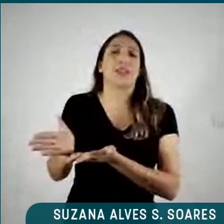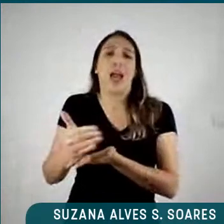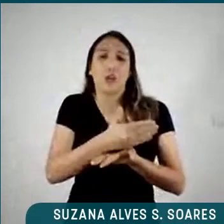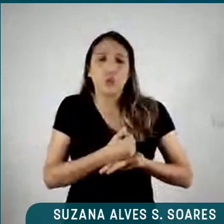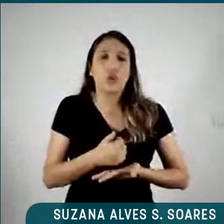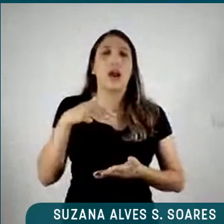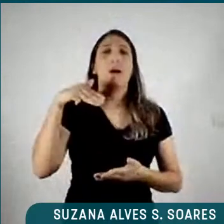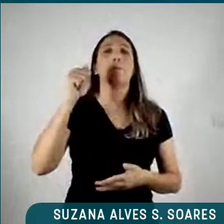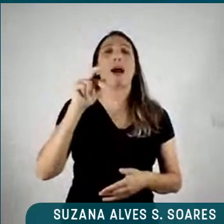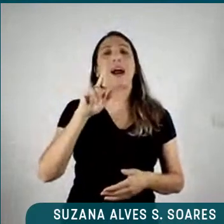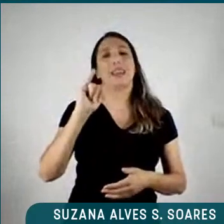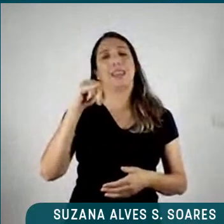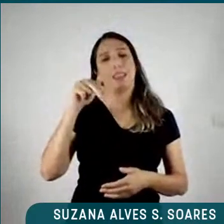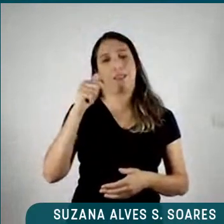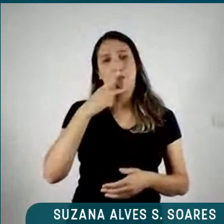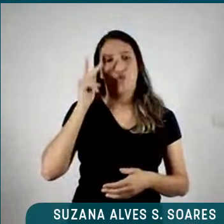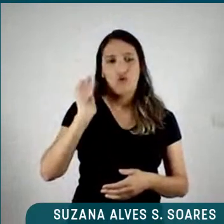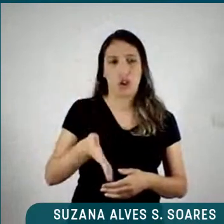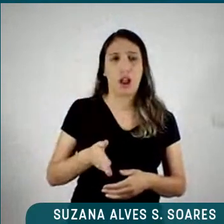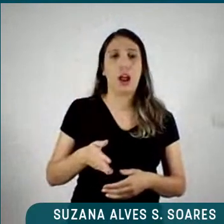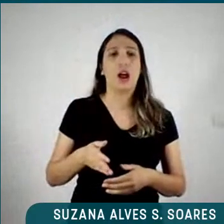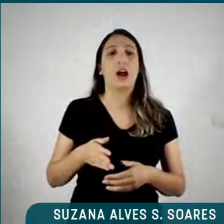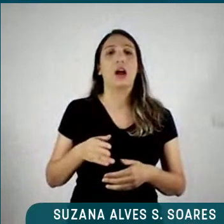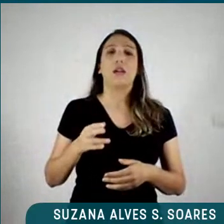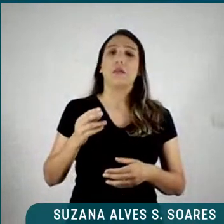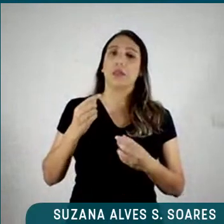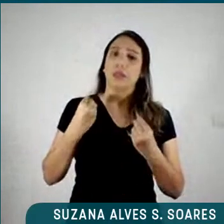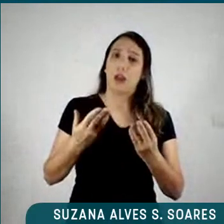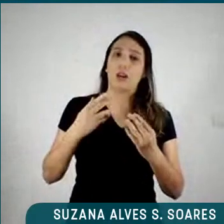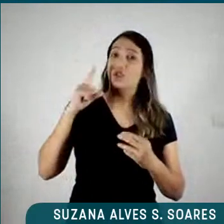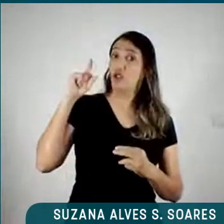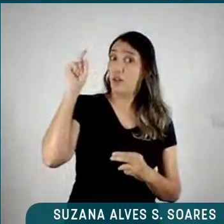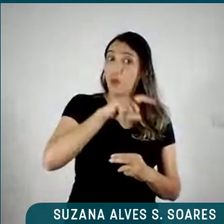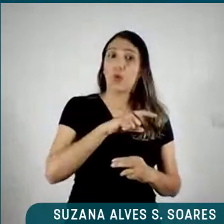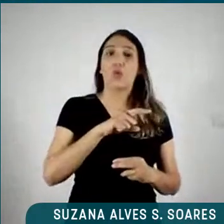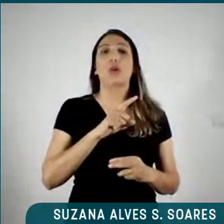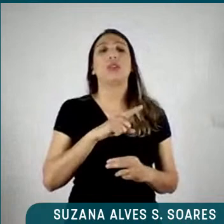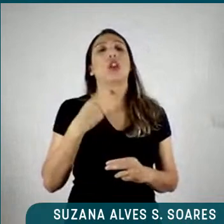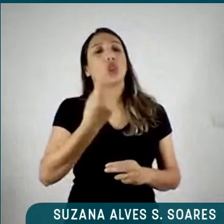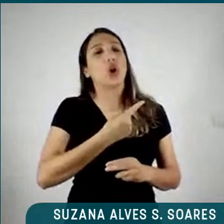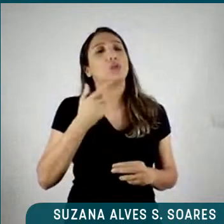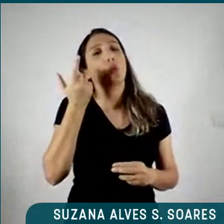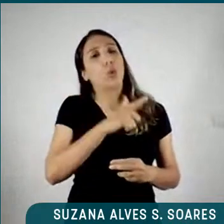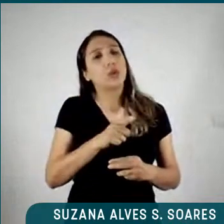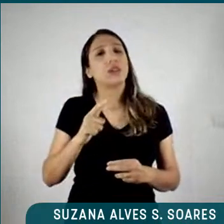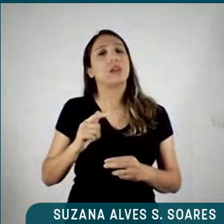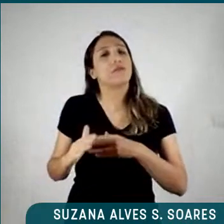the lack of data, uh, it is difficult.